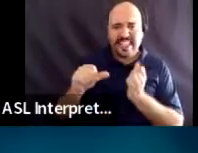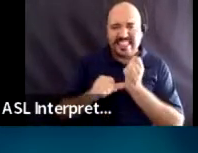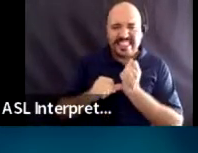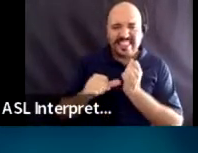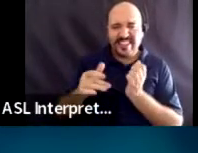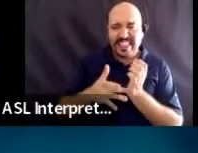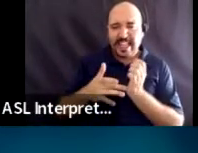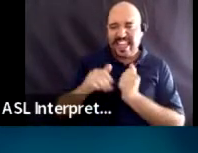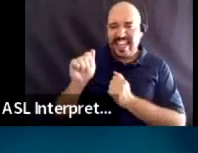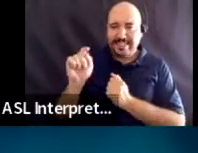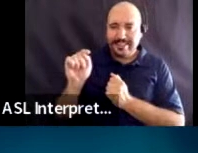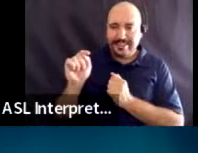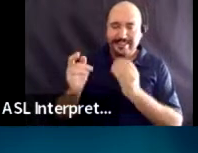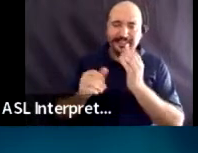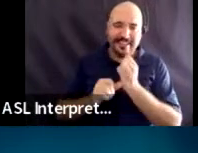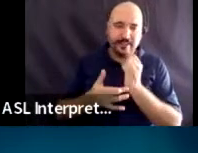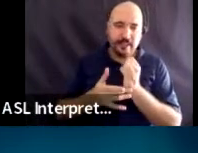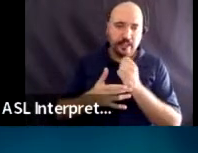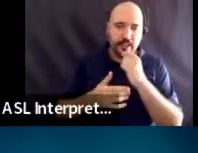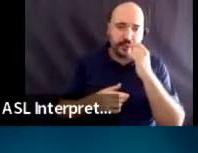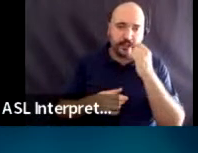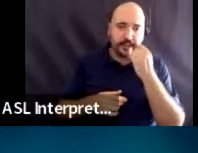technologies? Next slide.